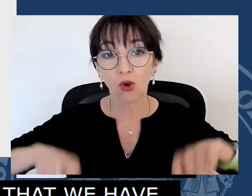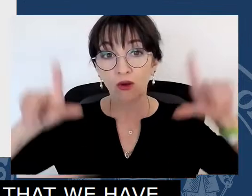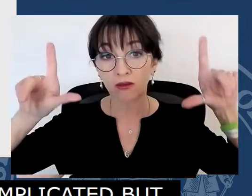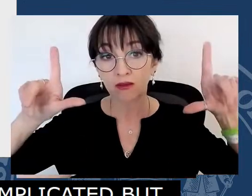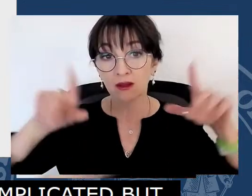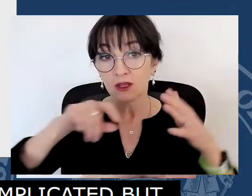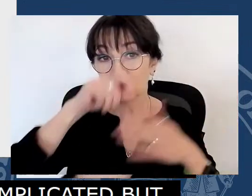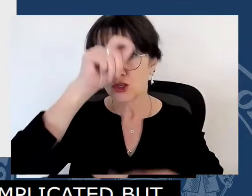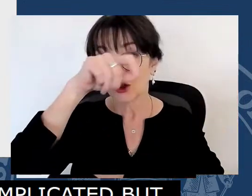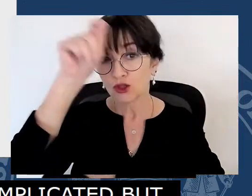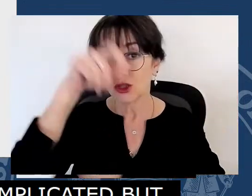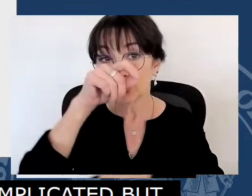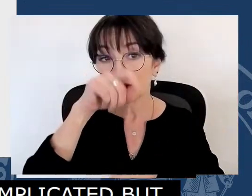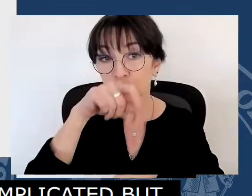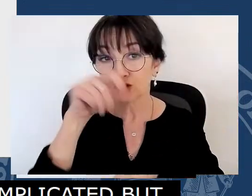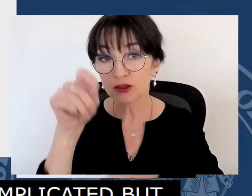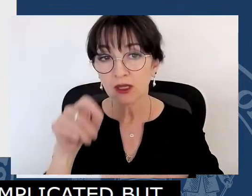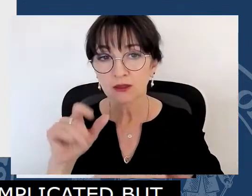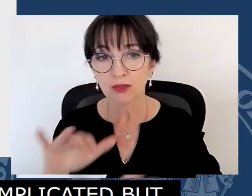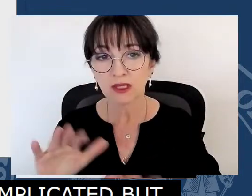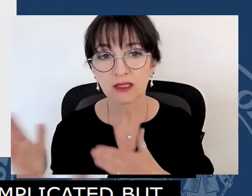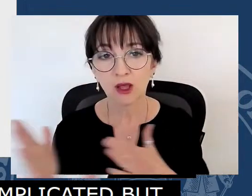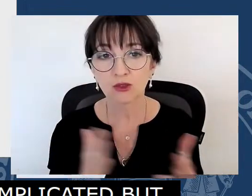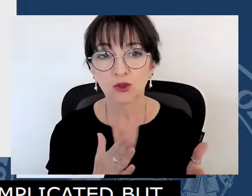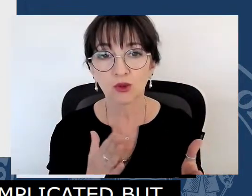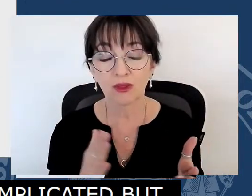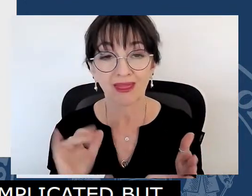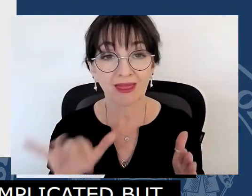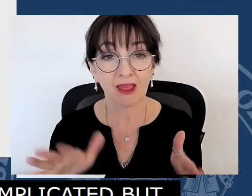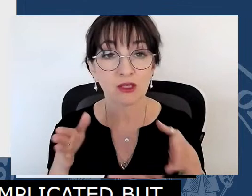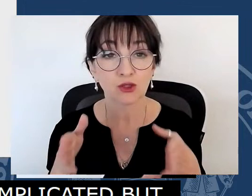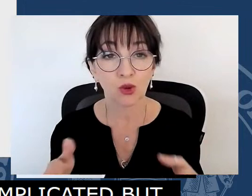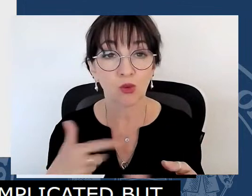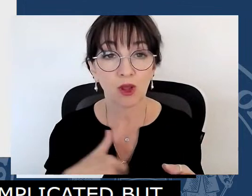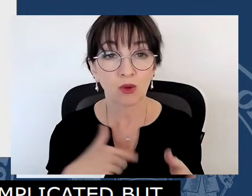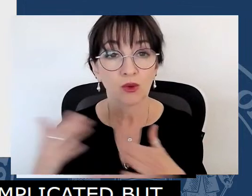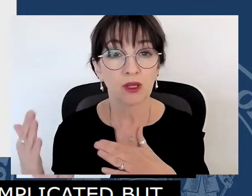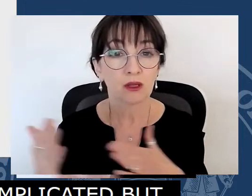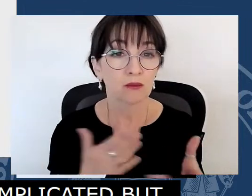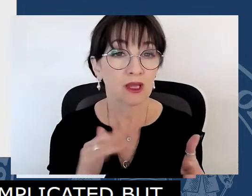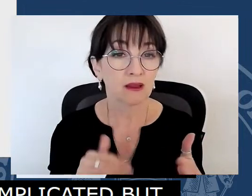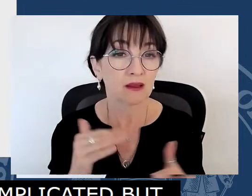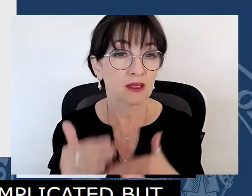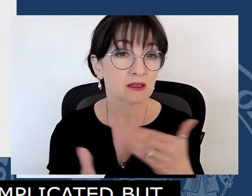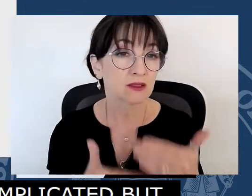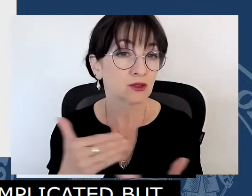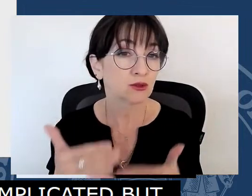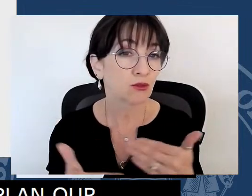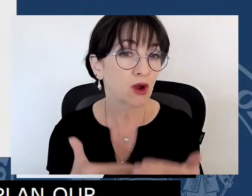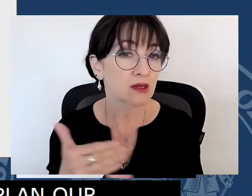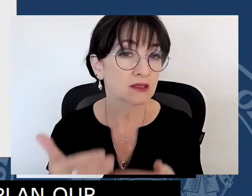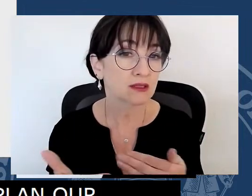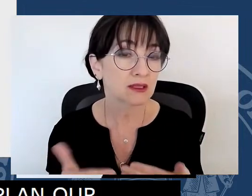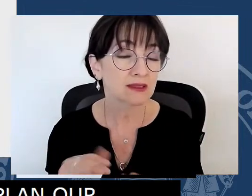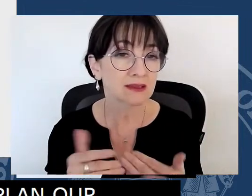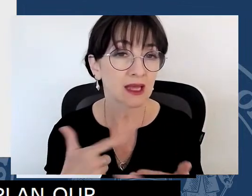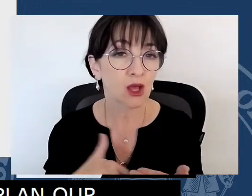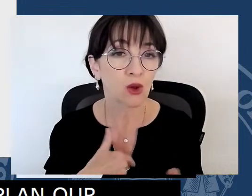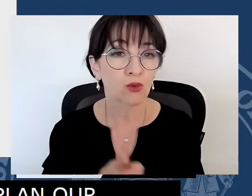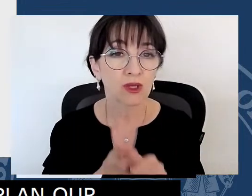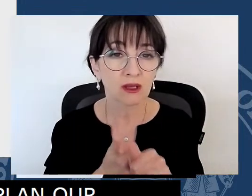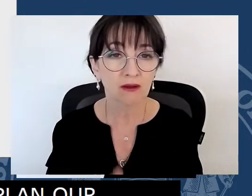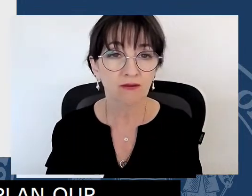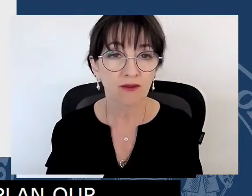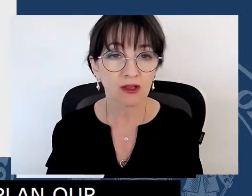our finances, which is a process that's pretty much been followed since Pete DuPont was governor in